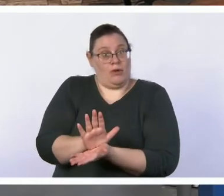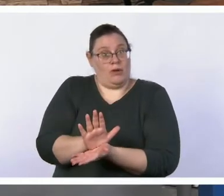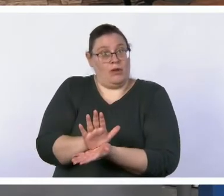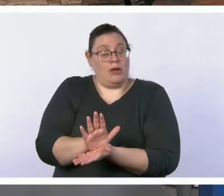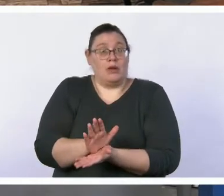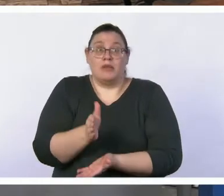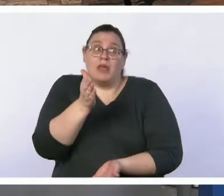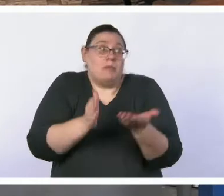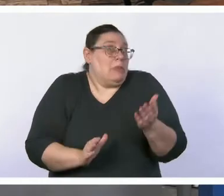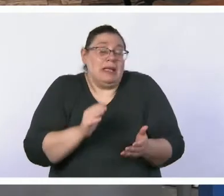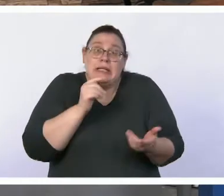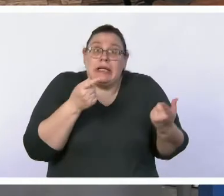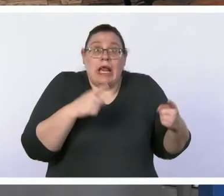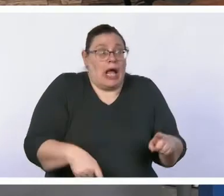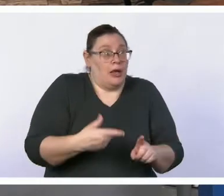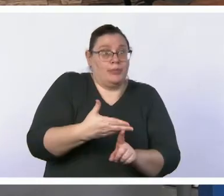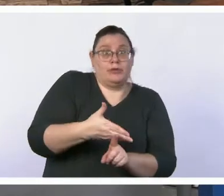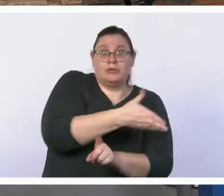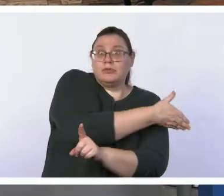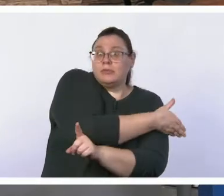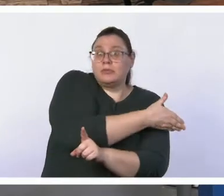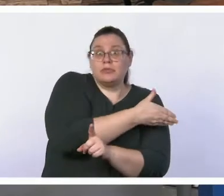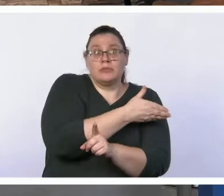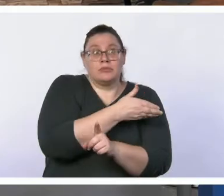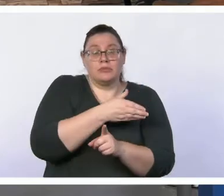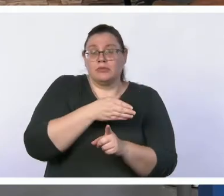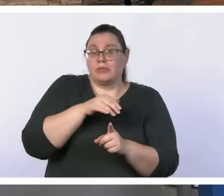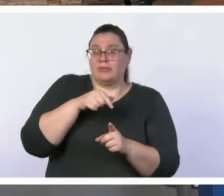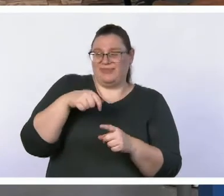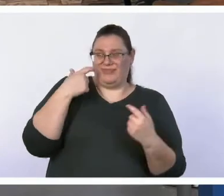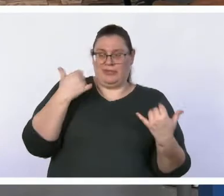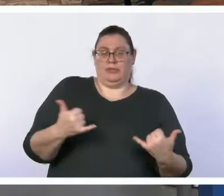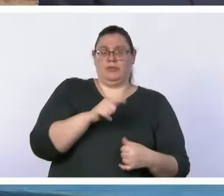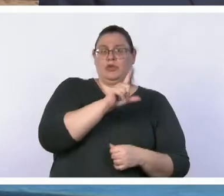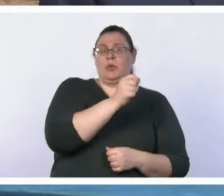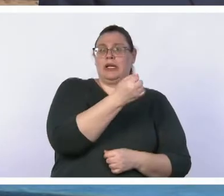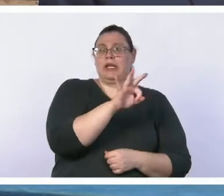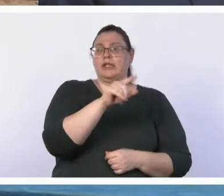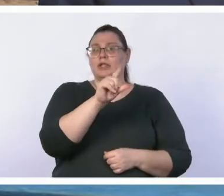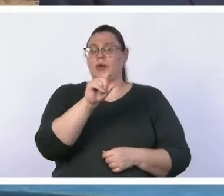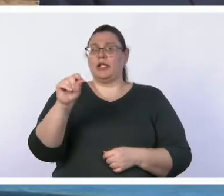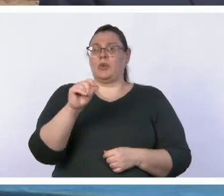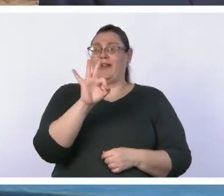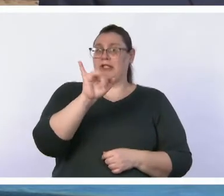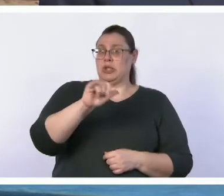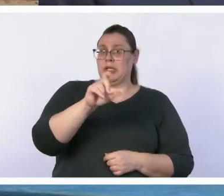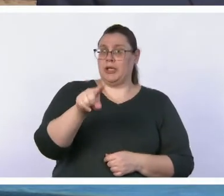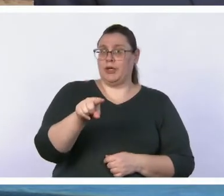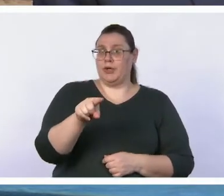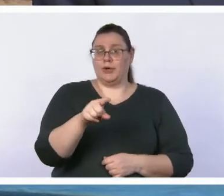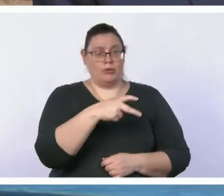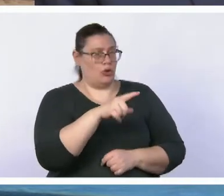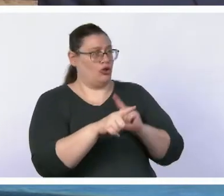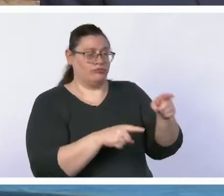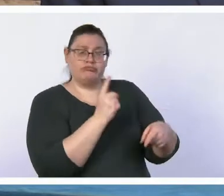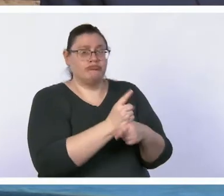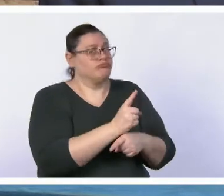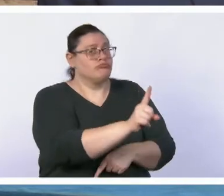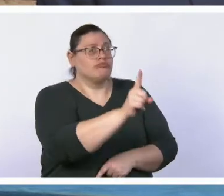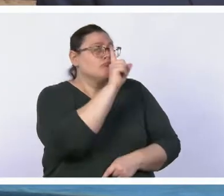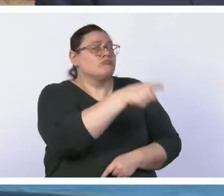even existed in this fiscal year? Right, and you're exactly right. Some of those things happened really quickly.